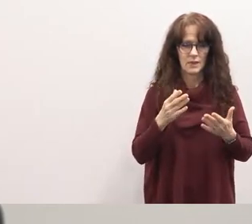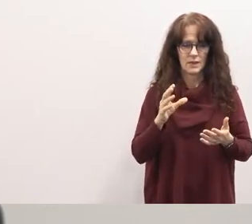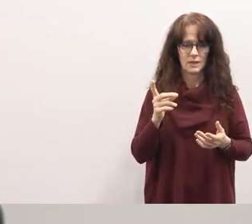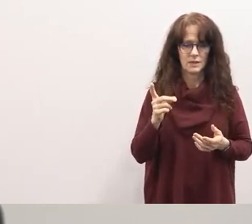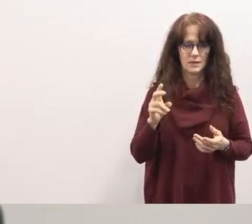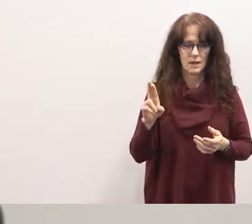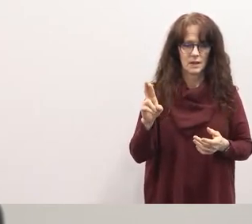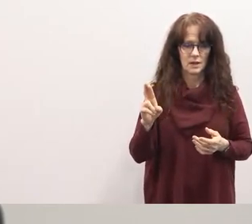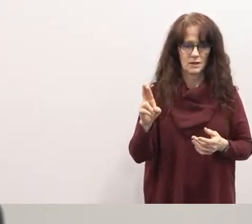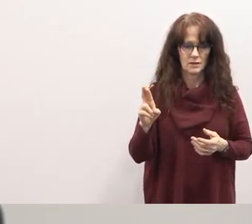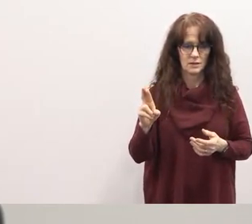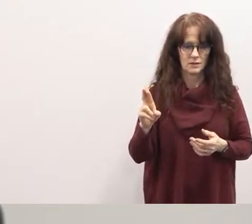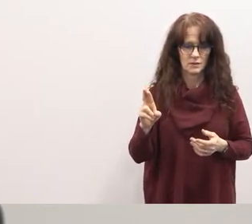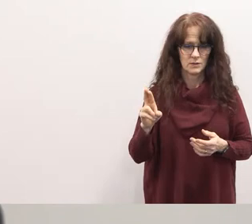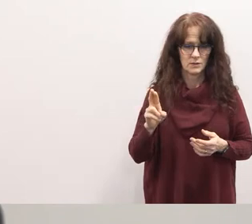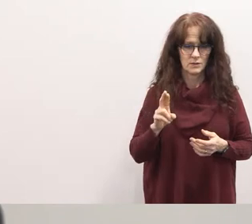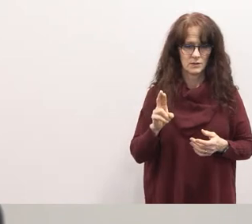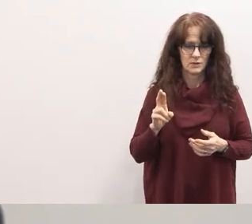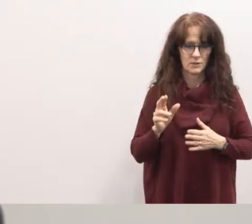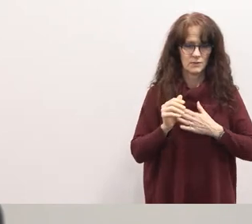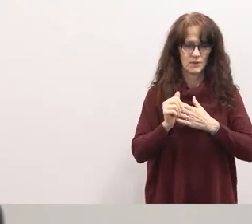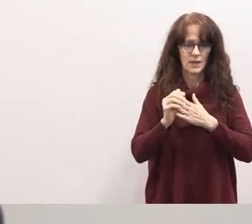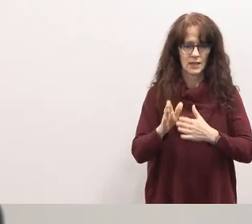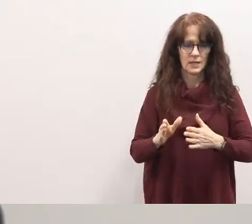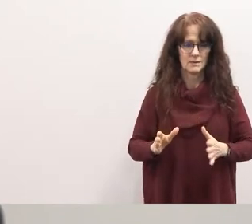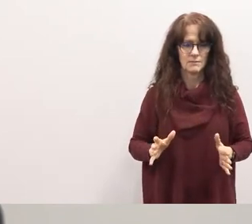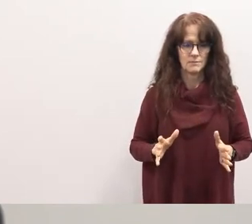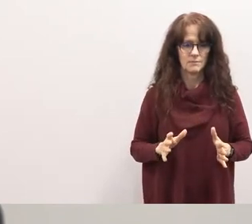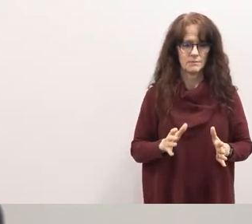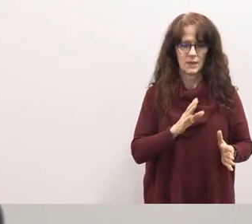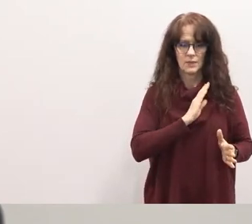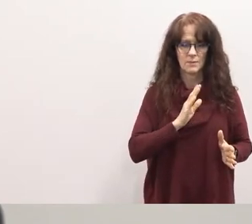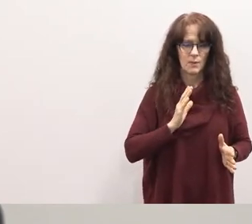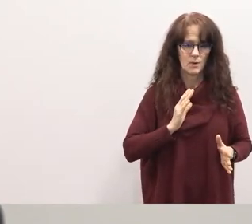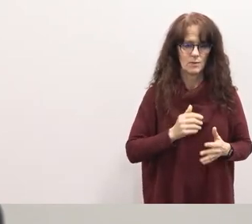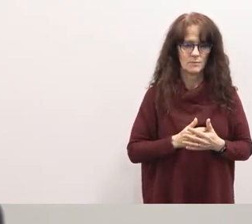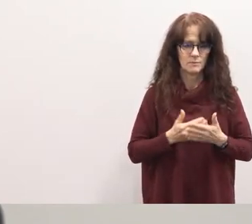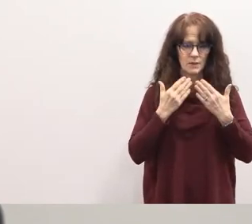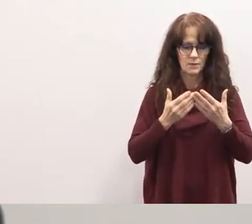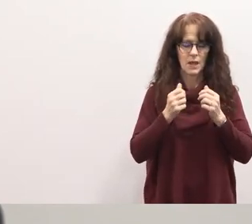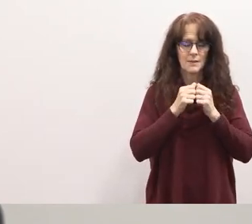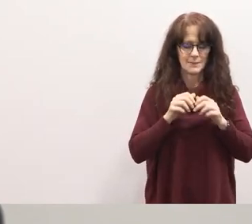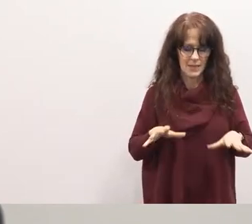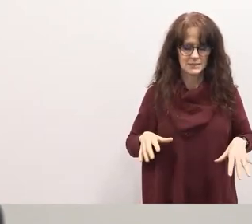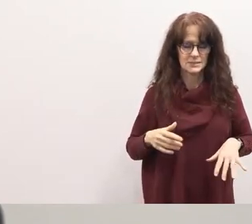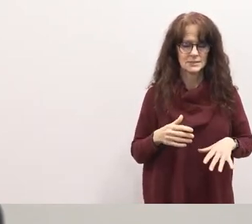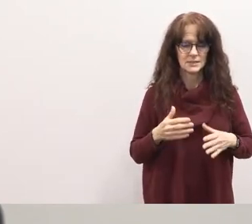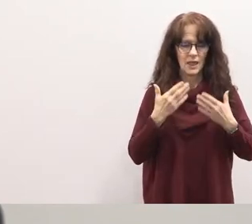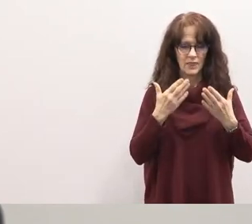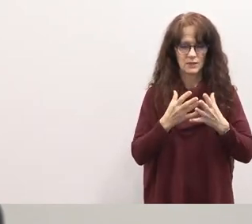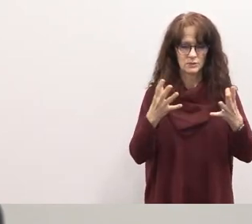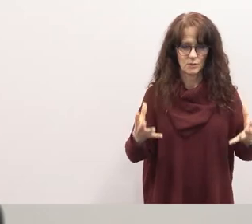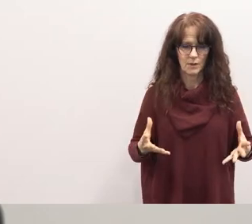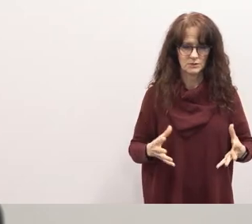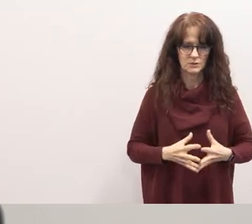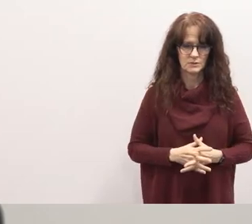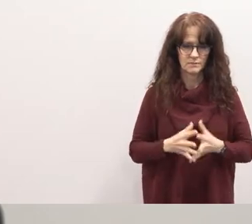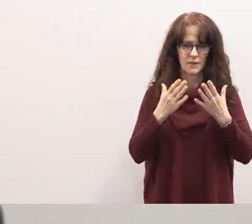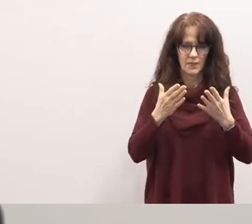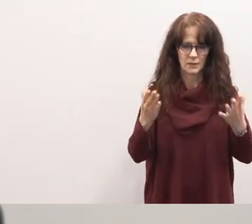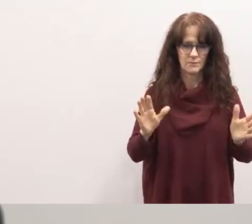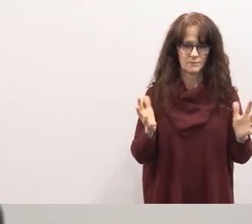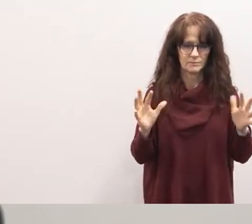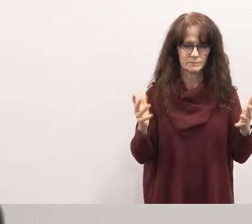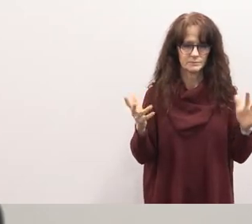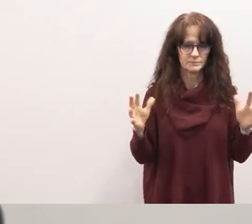Jill, for your continued leadership and the board. I'm tremendously grateful and I'm blessed. And I thank you so much. Thank you.